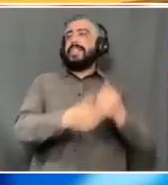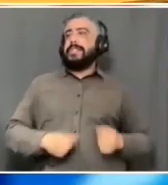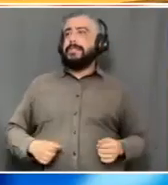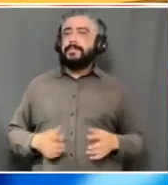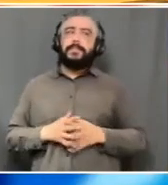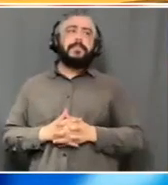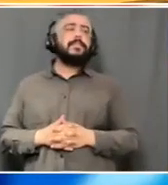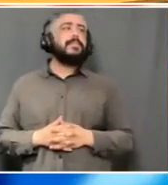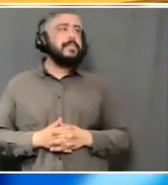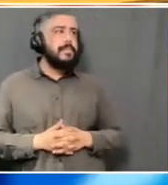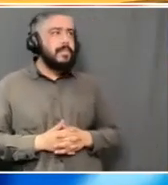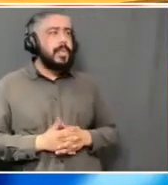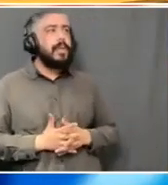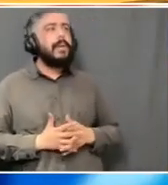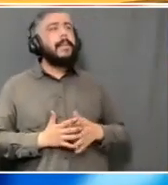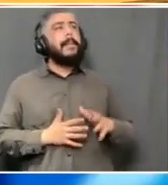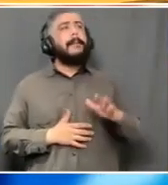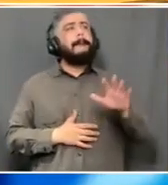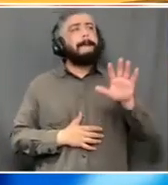And in terms of